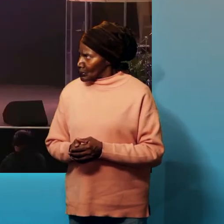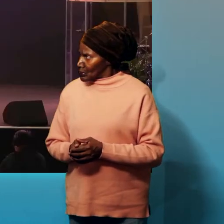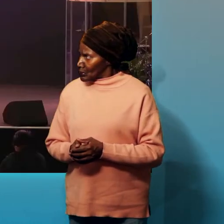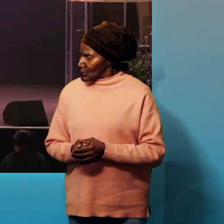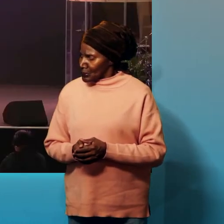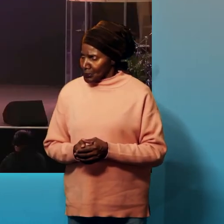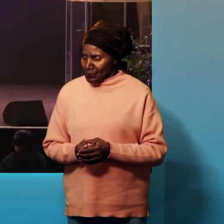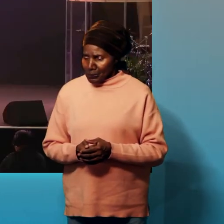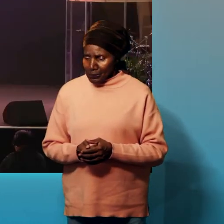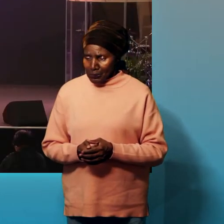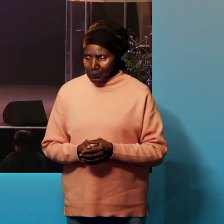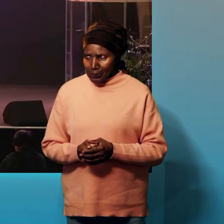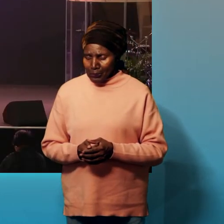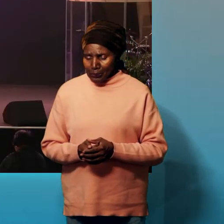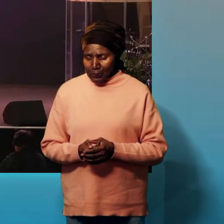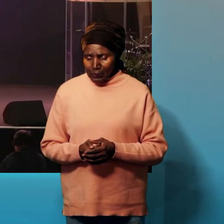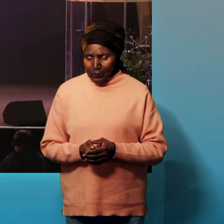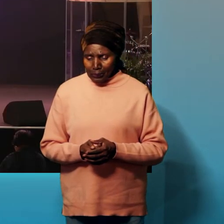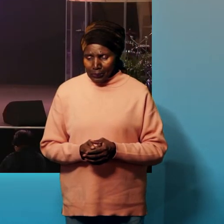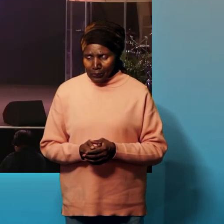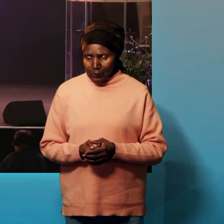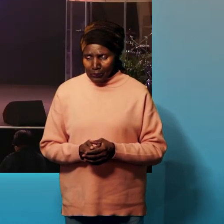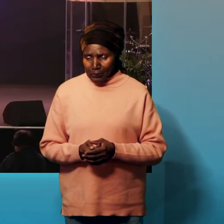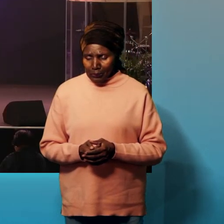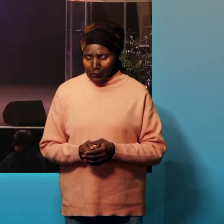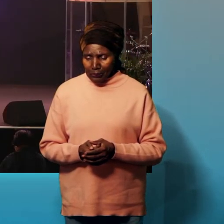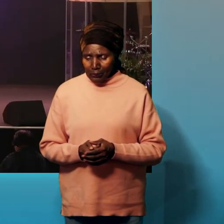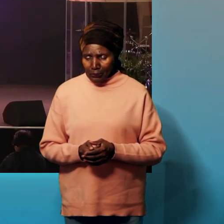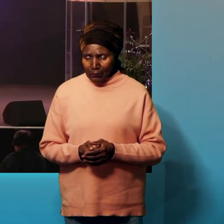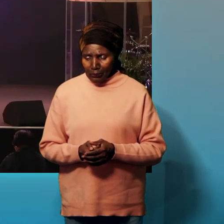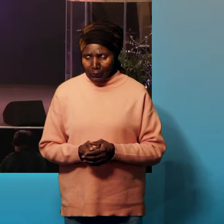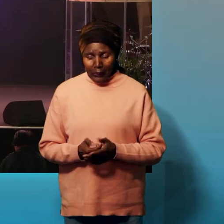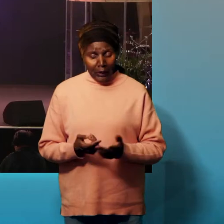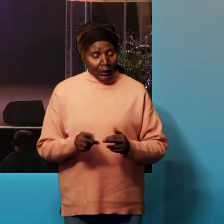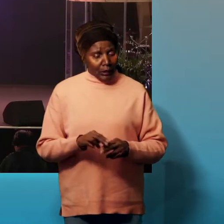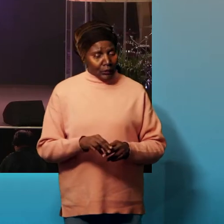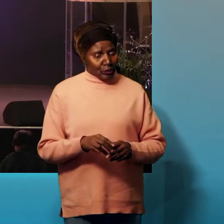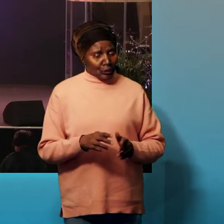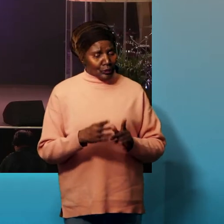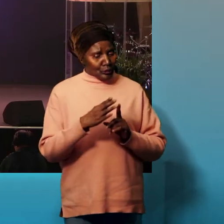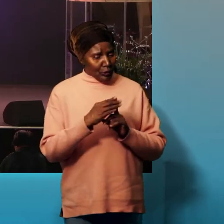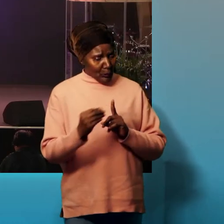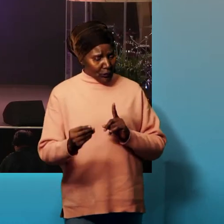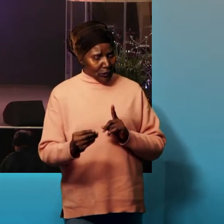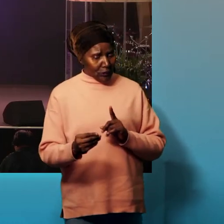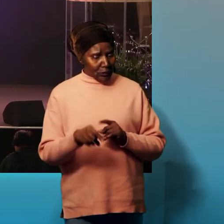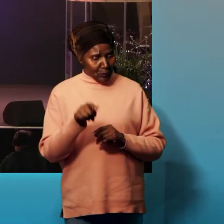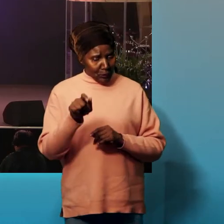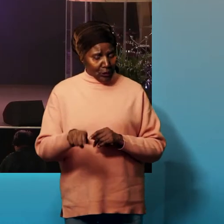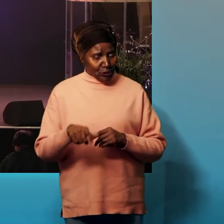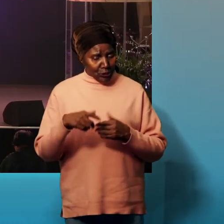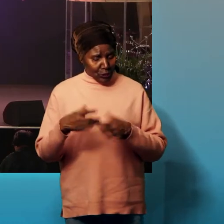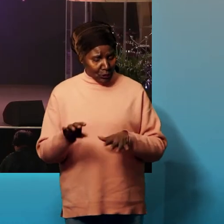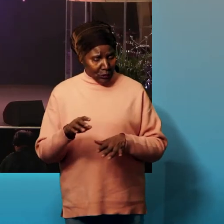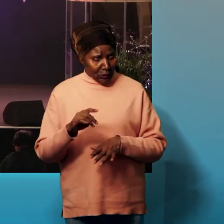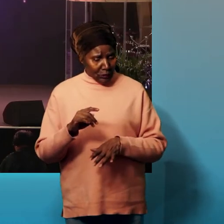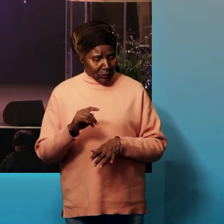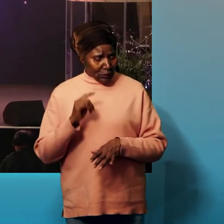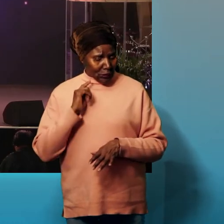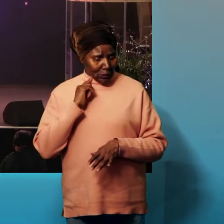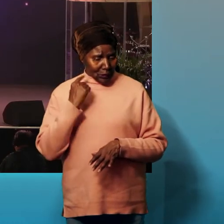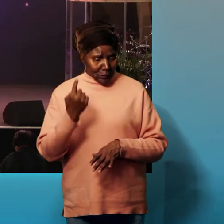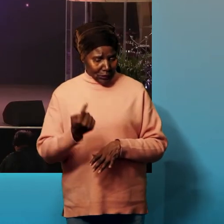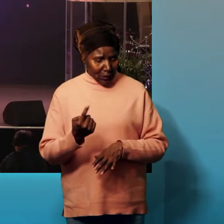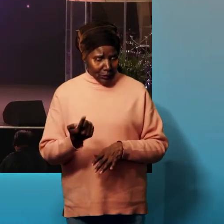I would ask that if anybody is standing in the gap for somebody in that situation, or standing for